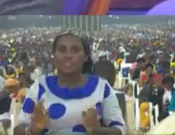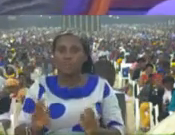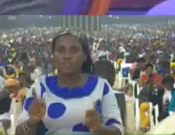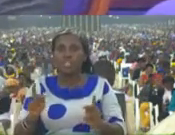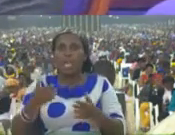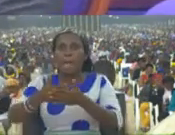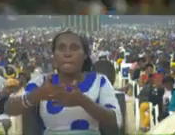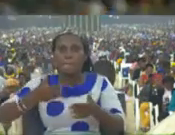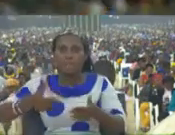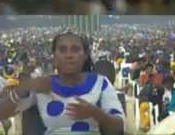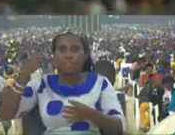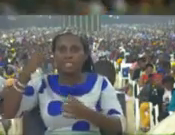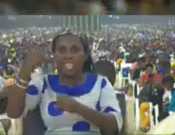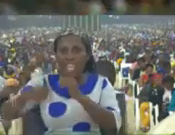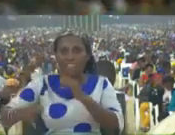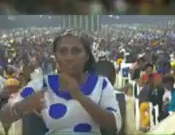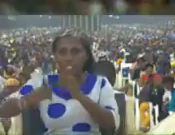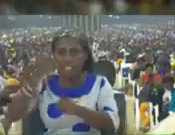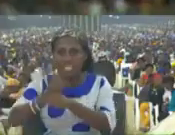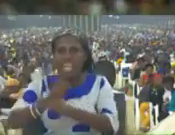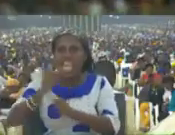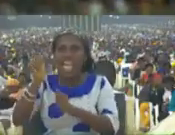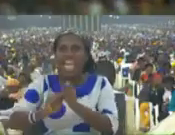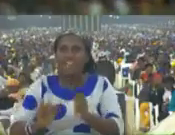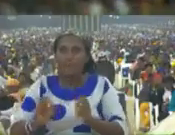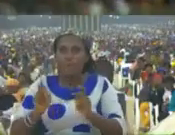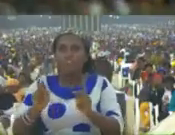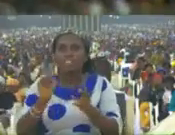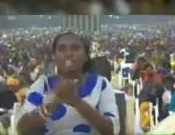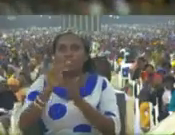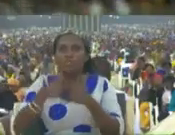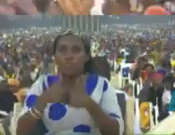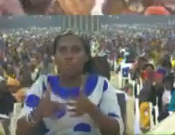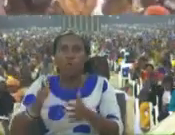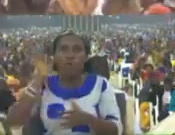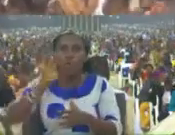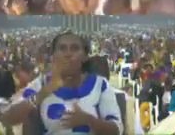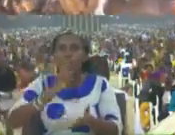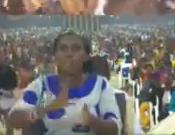of this year, every opportunity you have lost shall be fully restored.